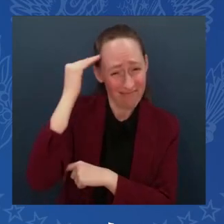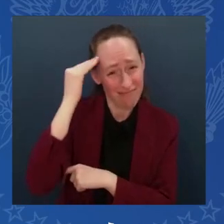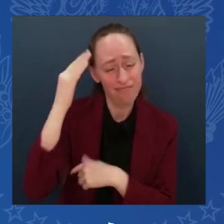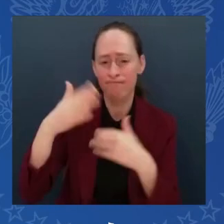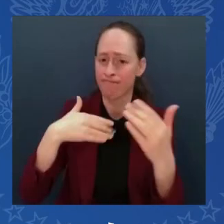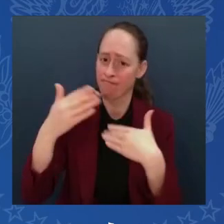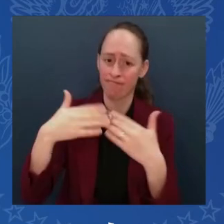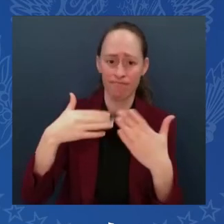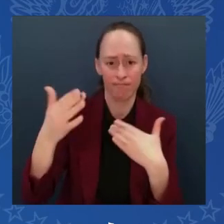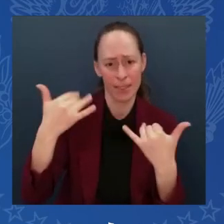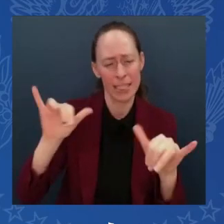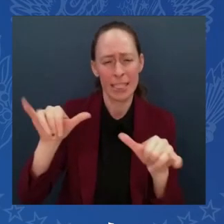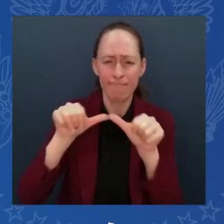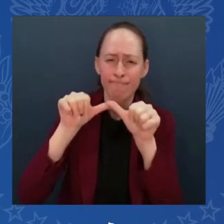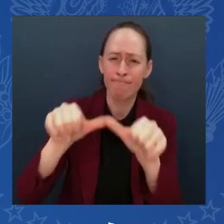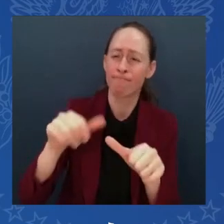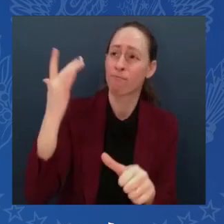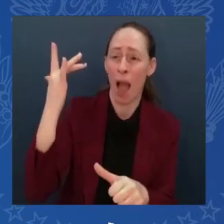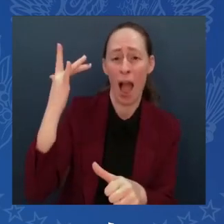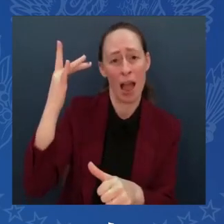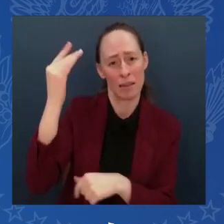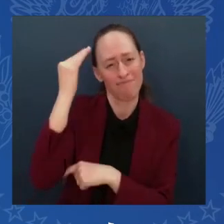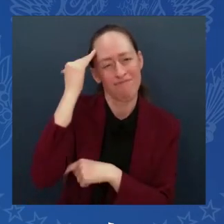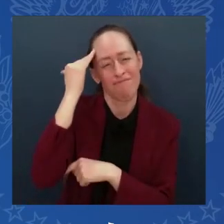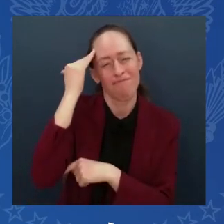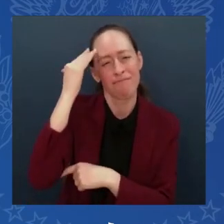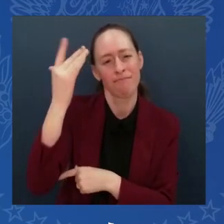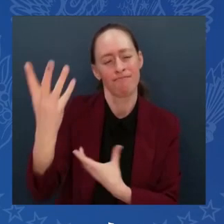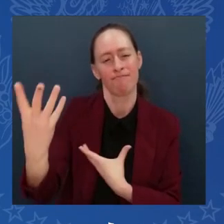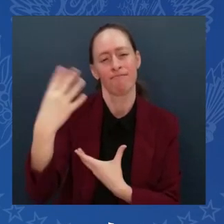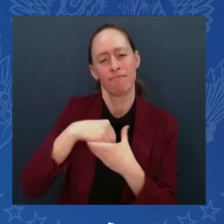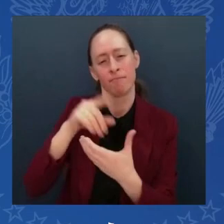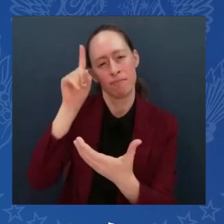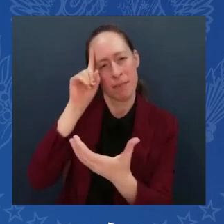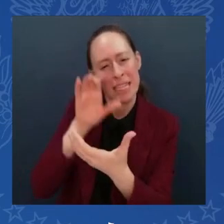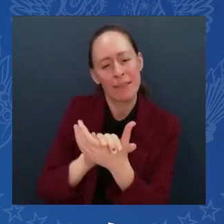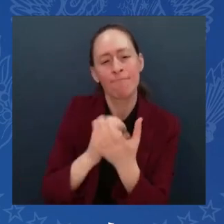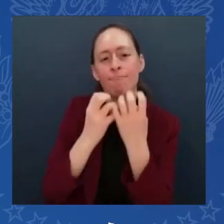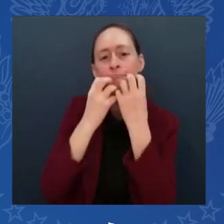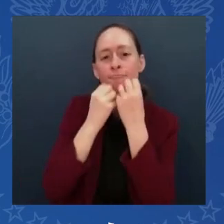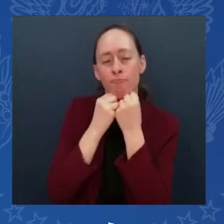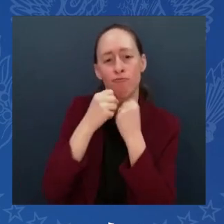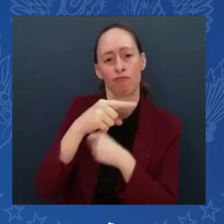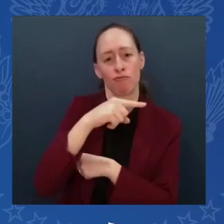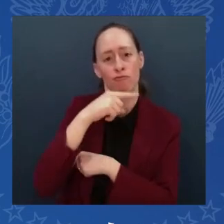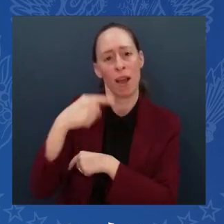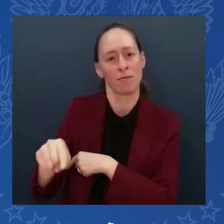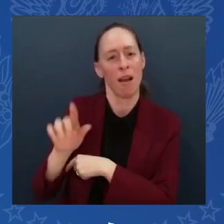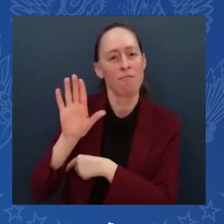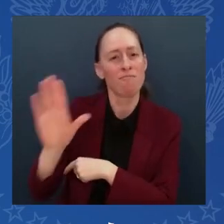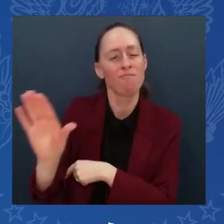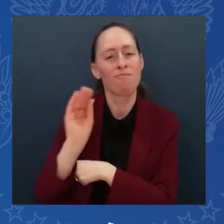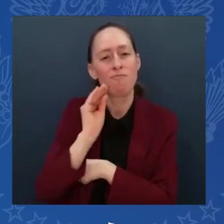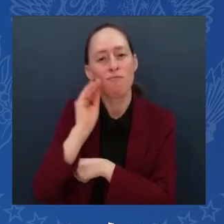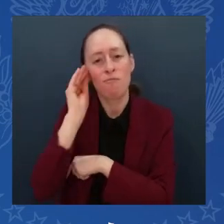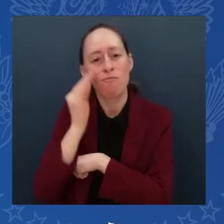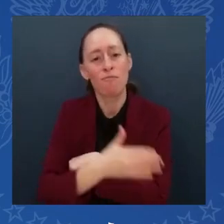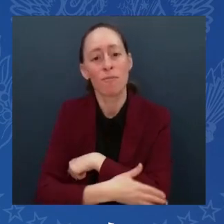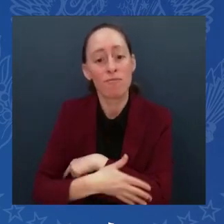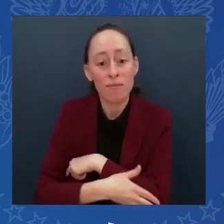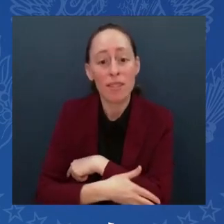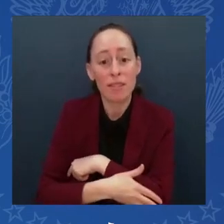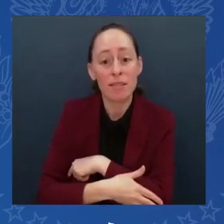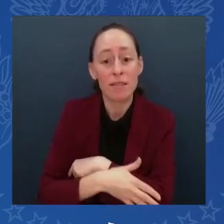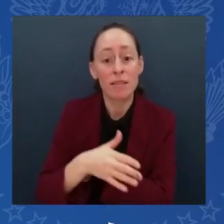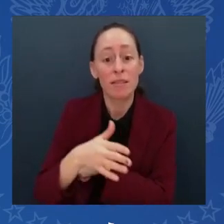so deeply in his country, in Russia. Reports of his death, if they're true, and I have no reason to believe they're not, Russian